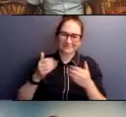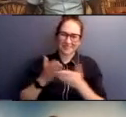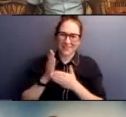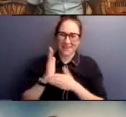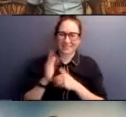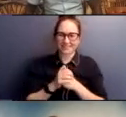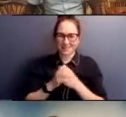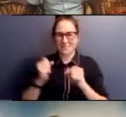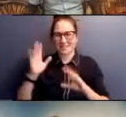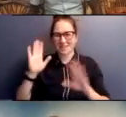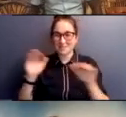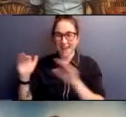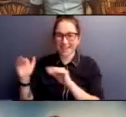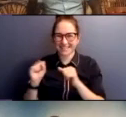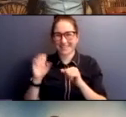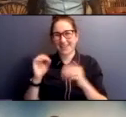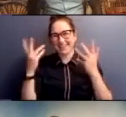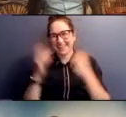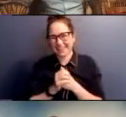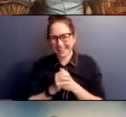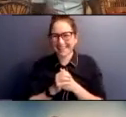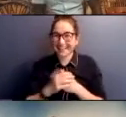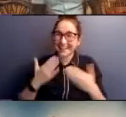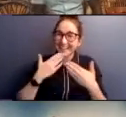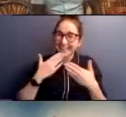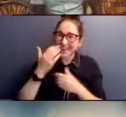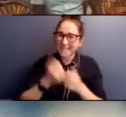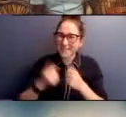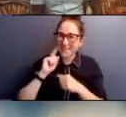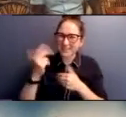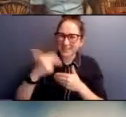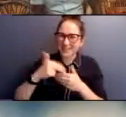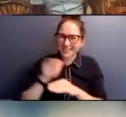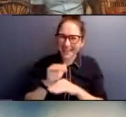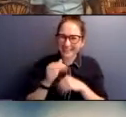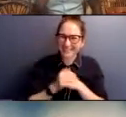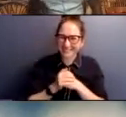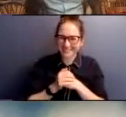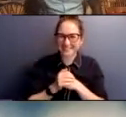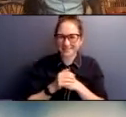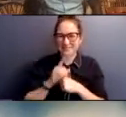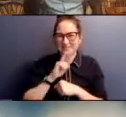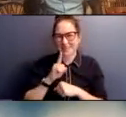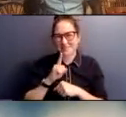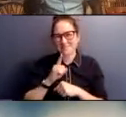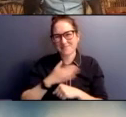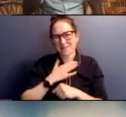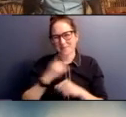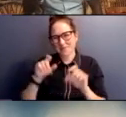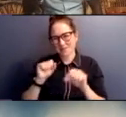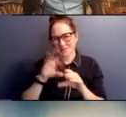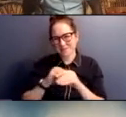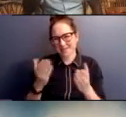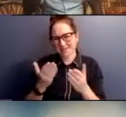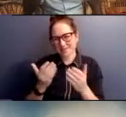of goodbye. So thank you everyone for joining tonight. We're so glad you could be here with us